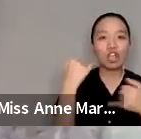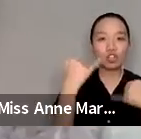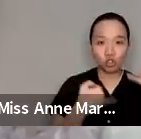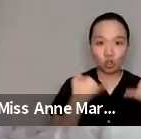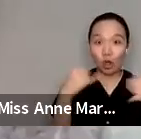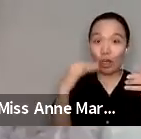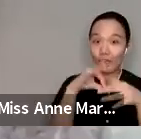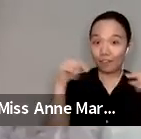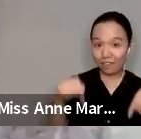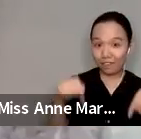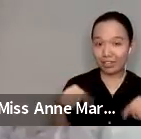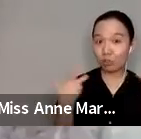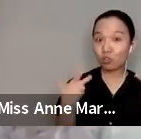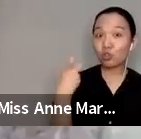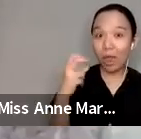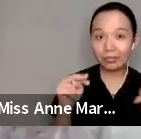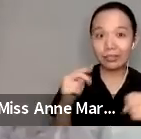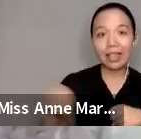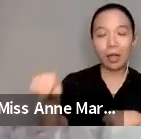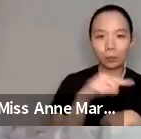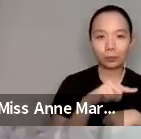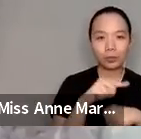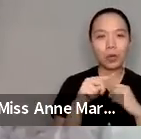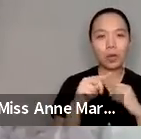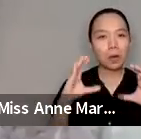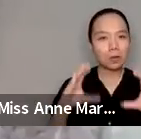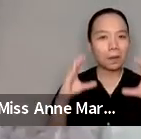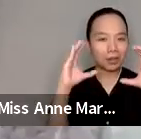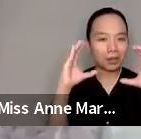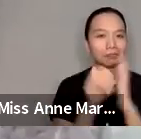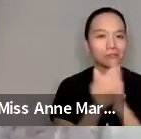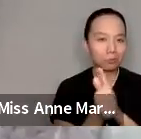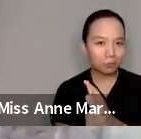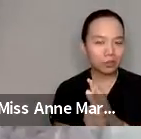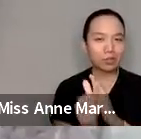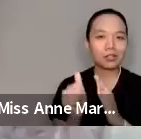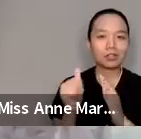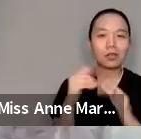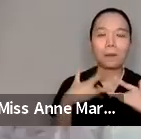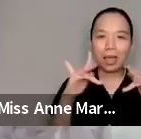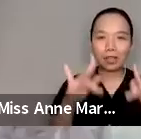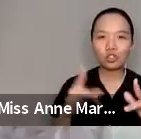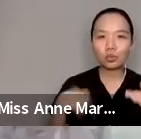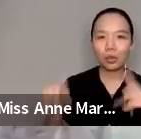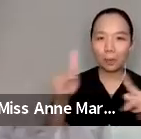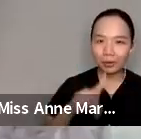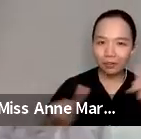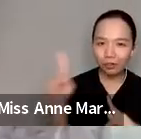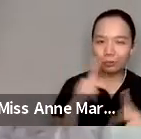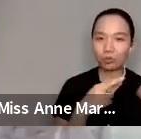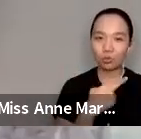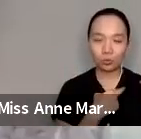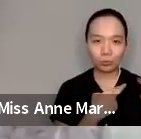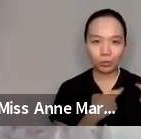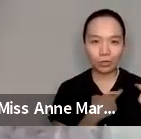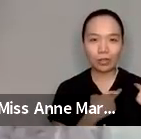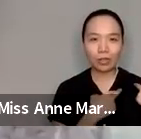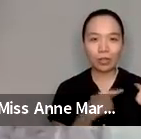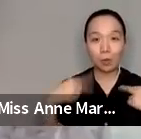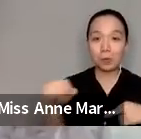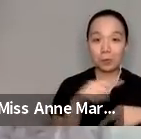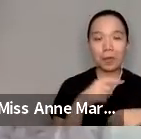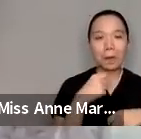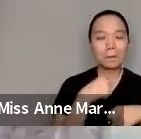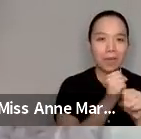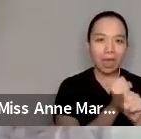an educator strengthen our competence, commitment, and compassion as we perform our duties and responsibilities, as we